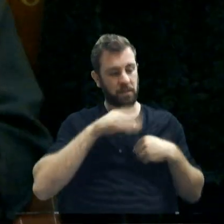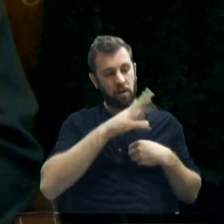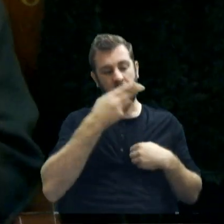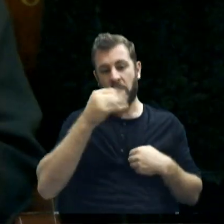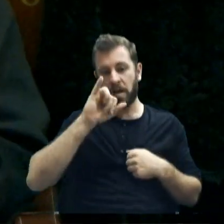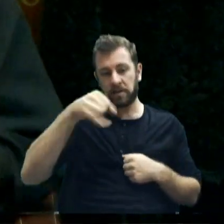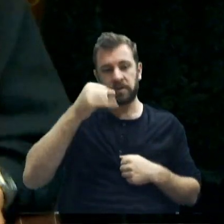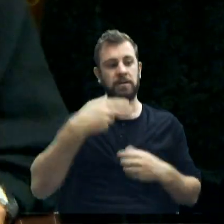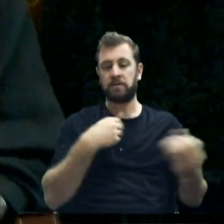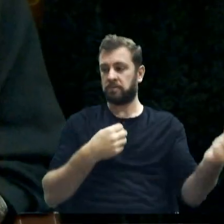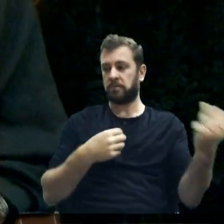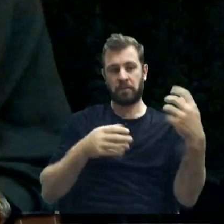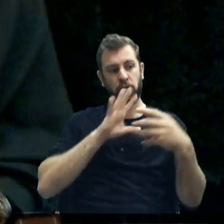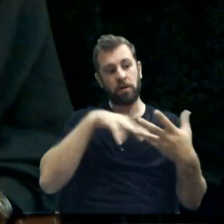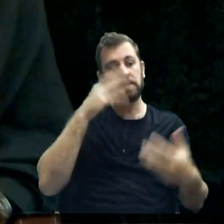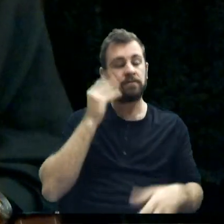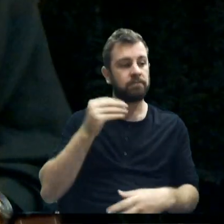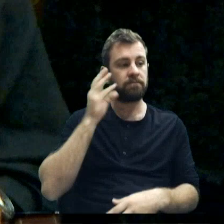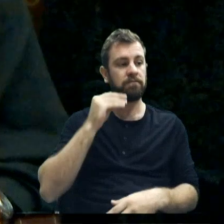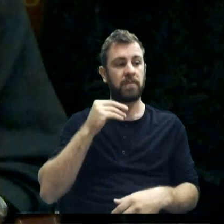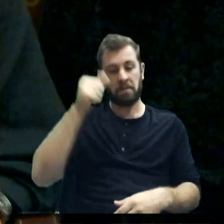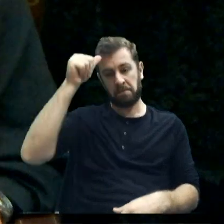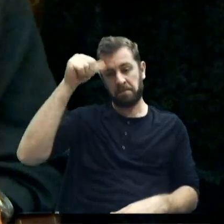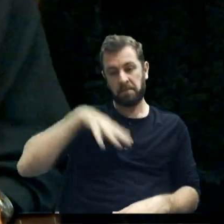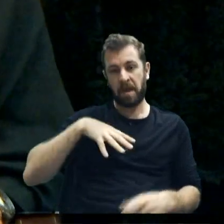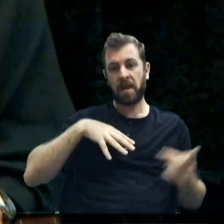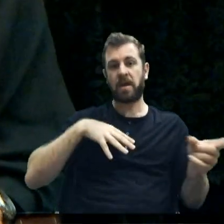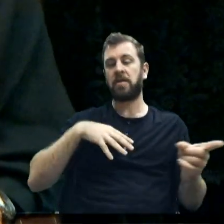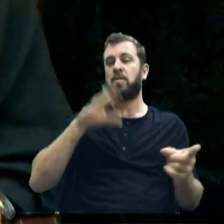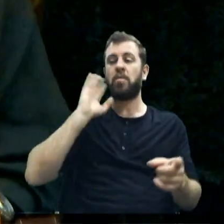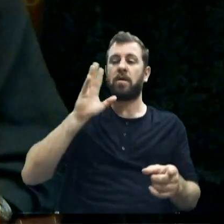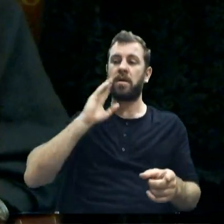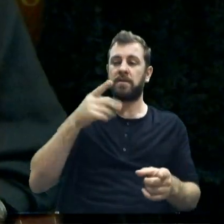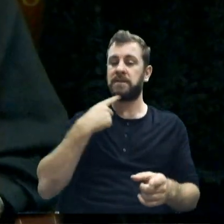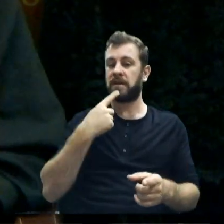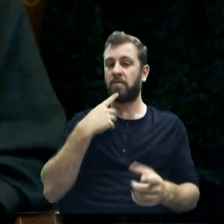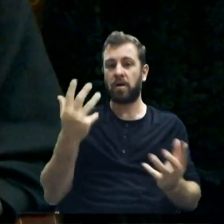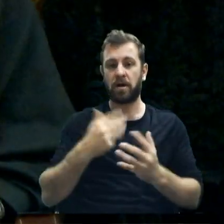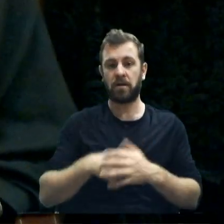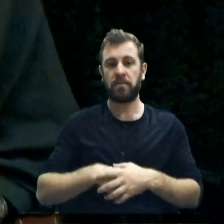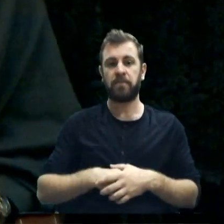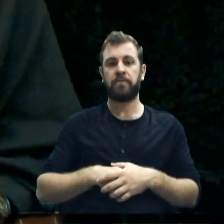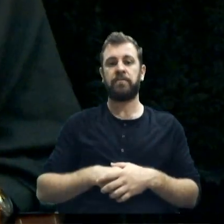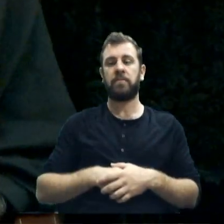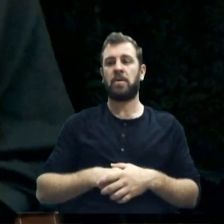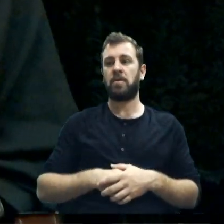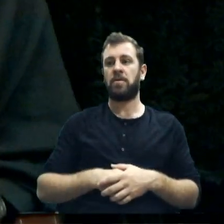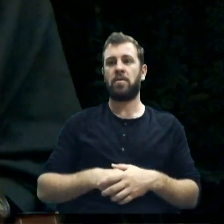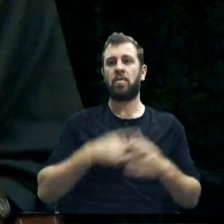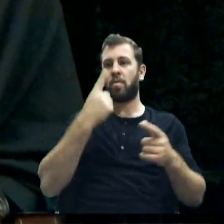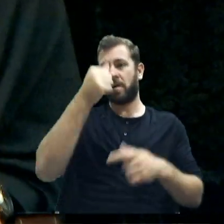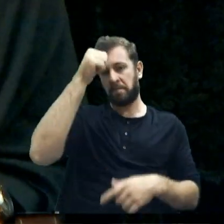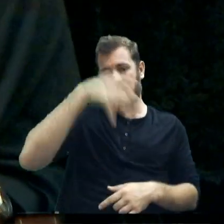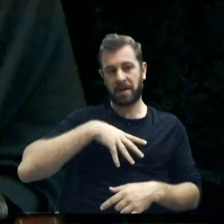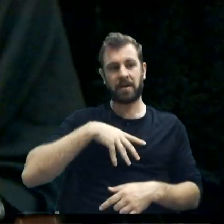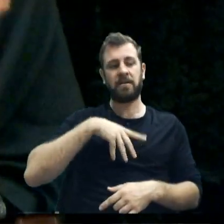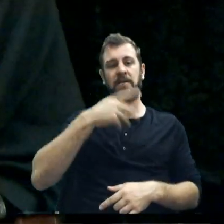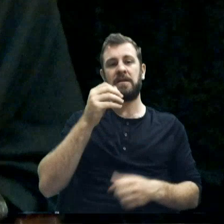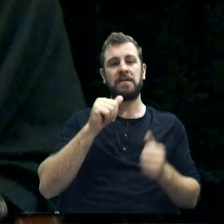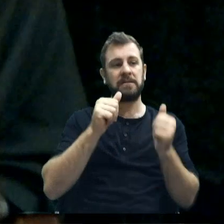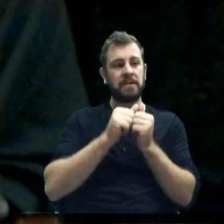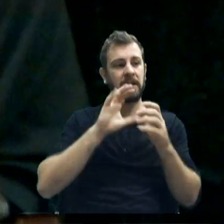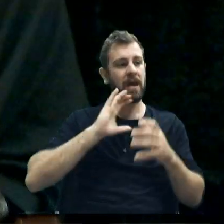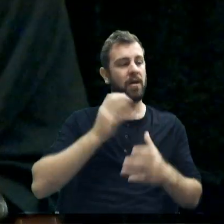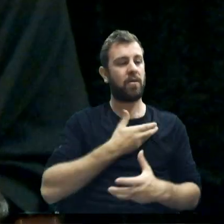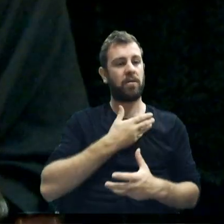about their experience, and the man in the qafila, one of them would say, Ya Ibn Rasulullah, there was one man in the qafila, mashallah, he